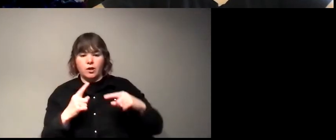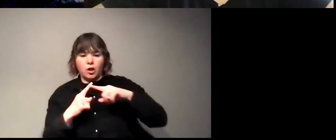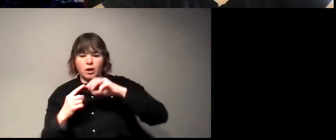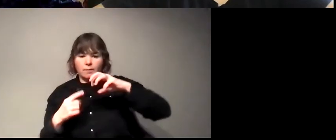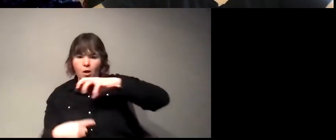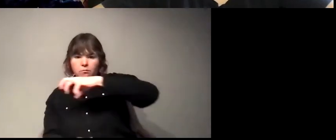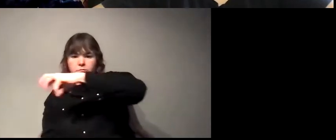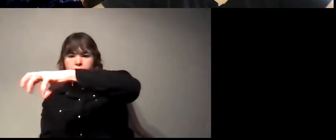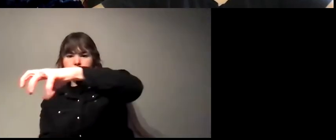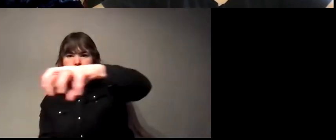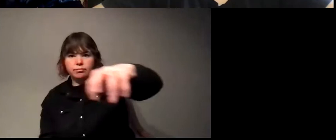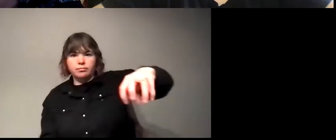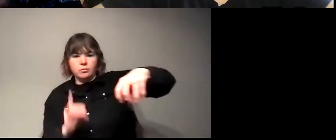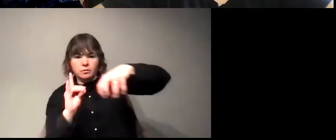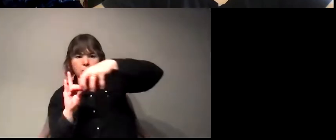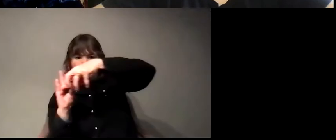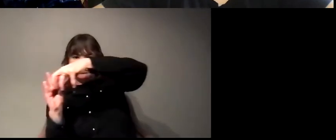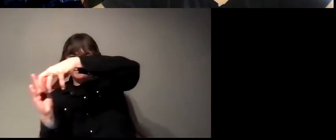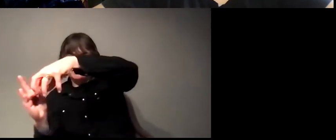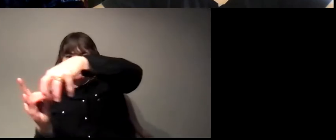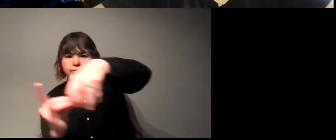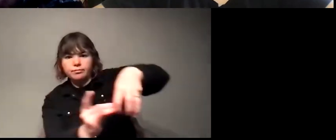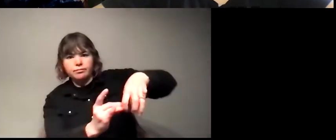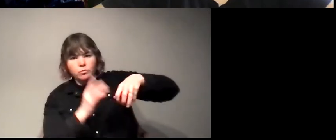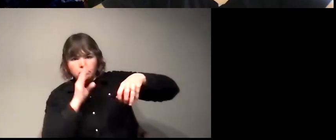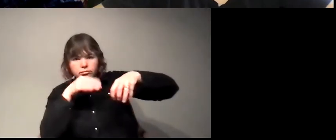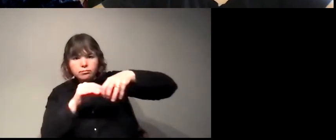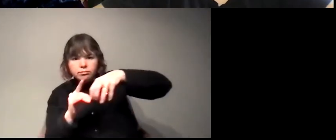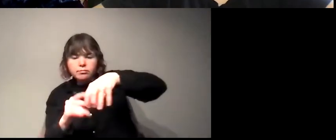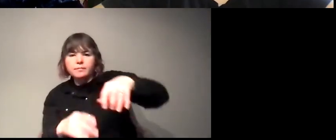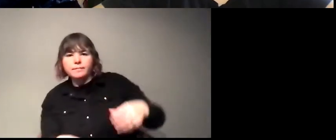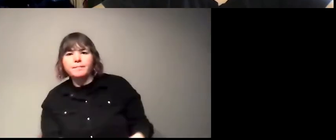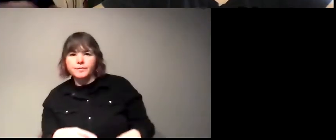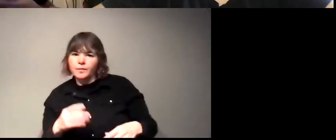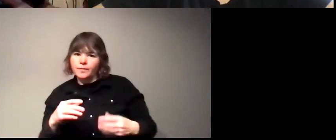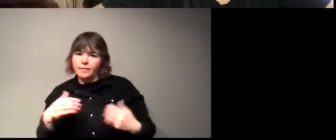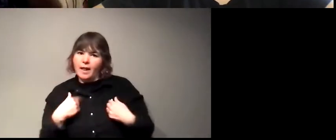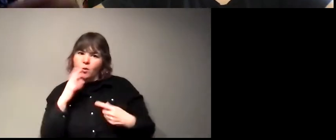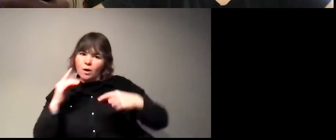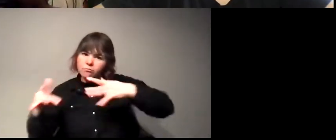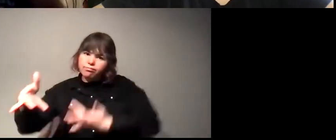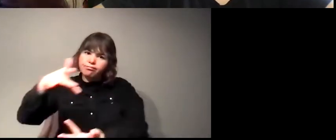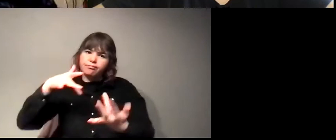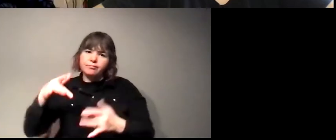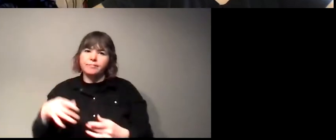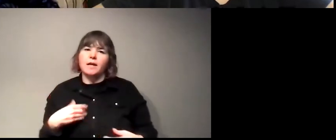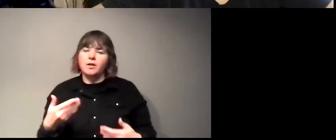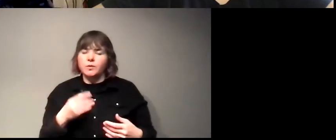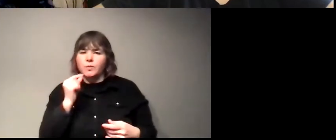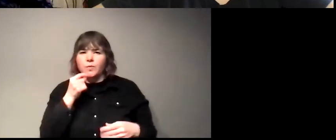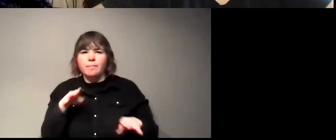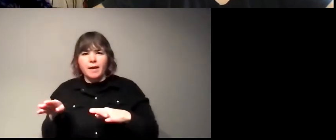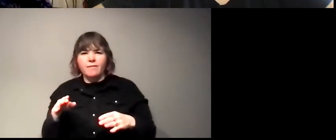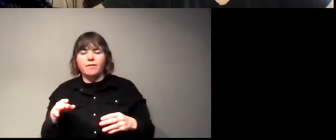in a circle while it's touching its nose or its trunk to it, and the animal will spin. And so you can introduce these cool behaviors by